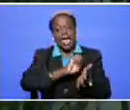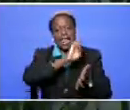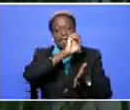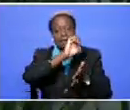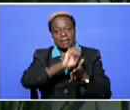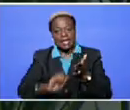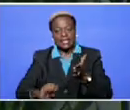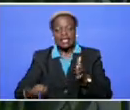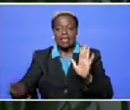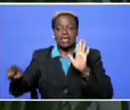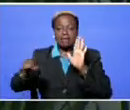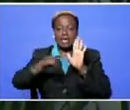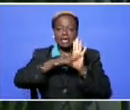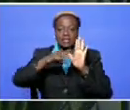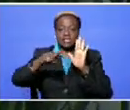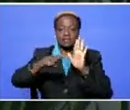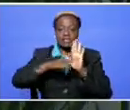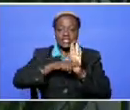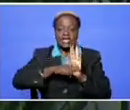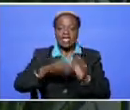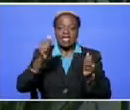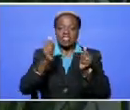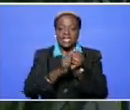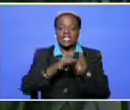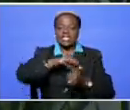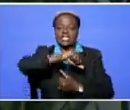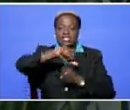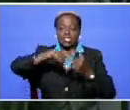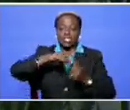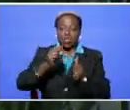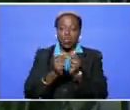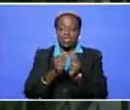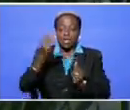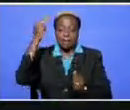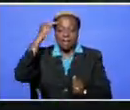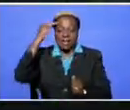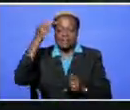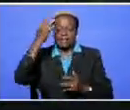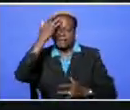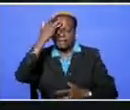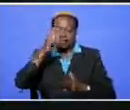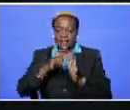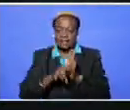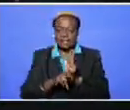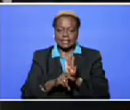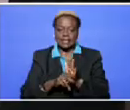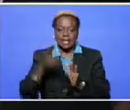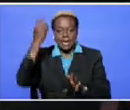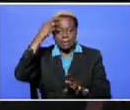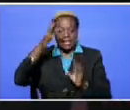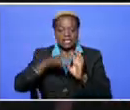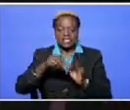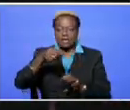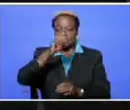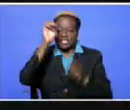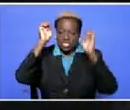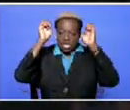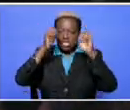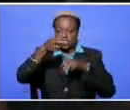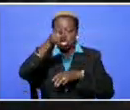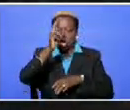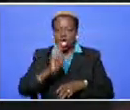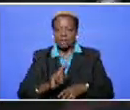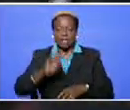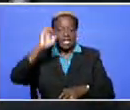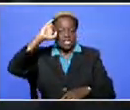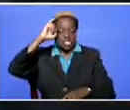the negativity that is associated with mental illness. Minister of Education, the Honorable Jeffrey Lloyd,